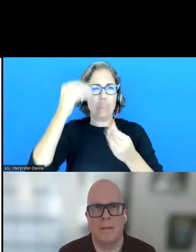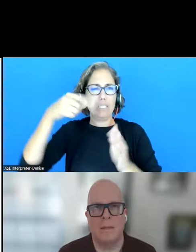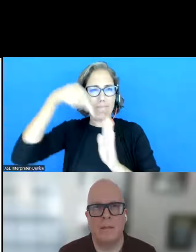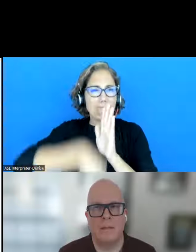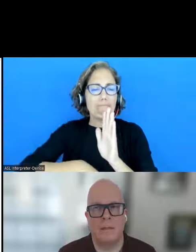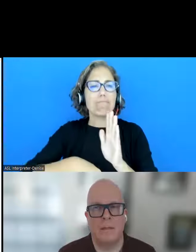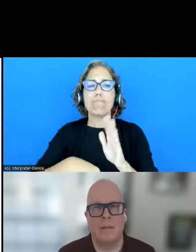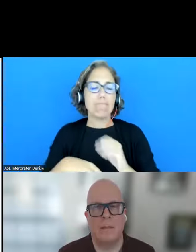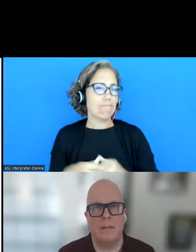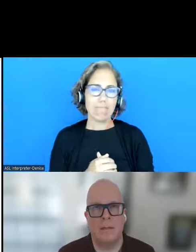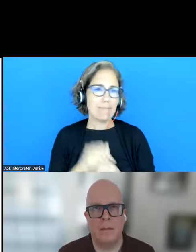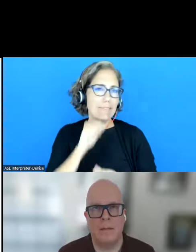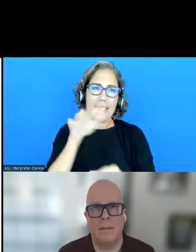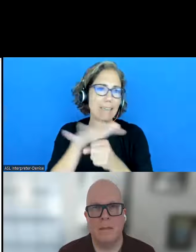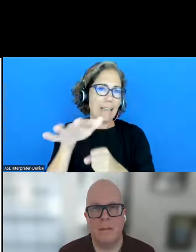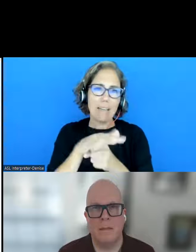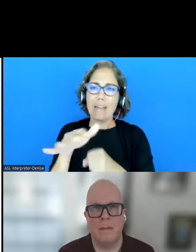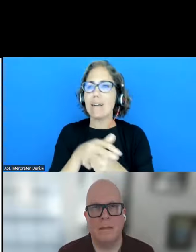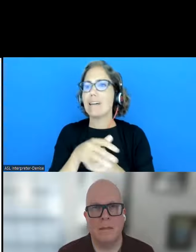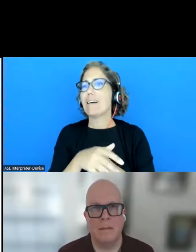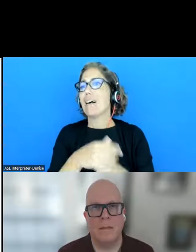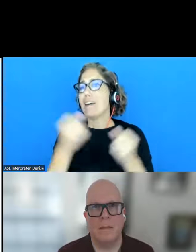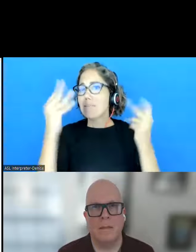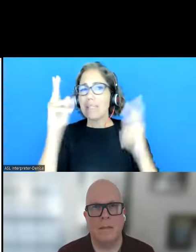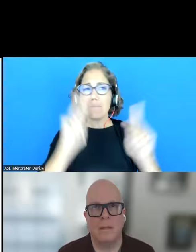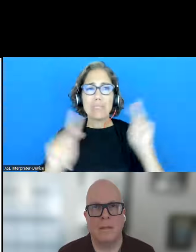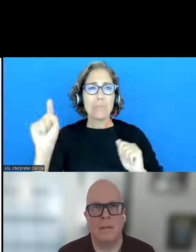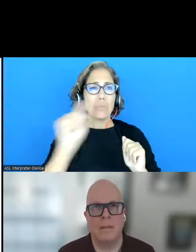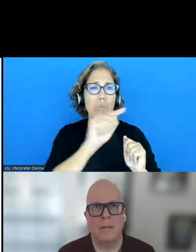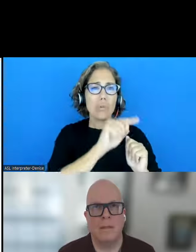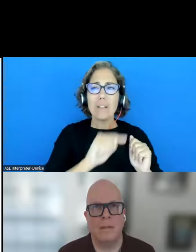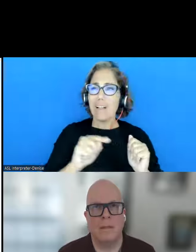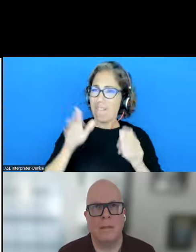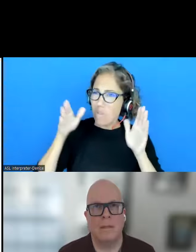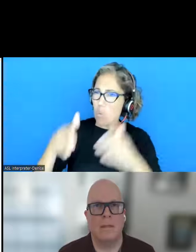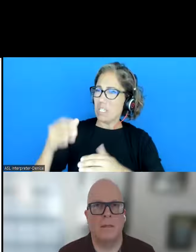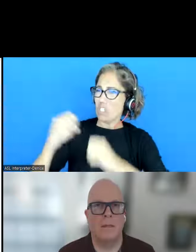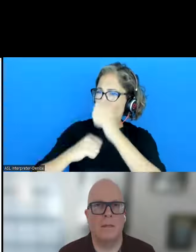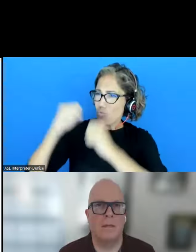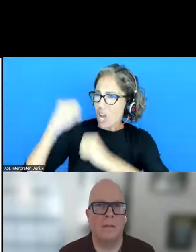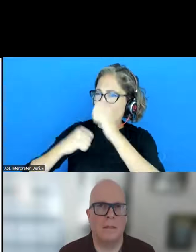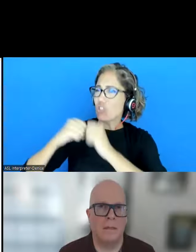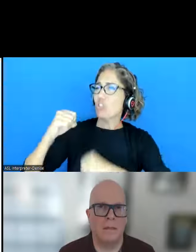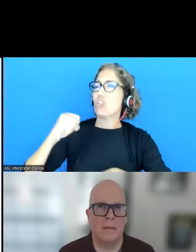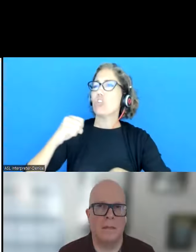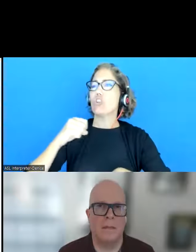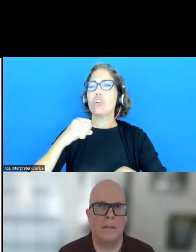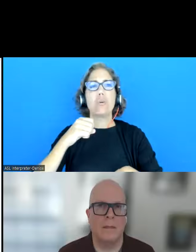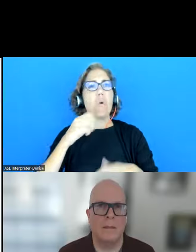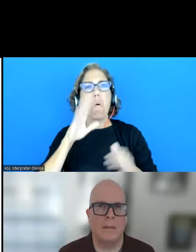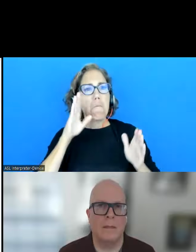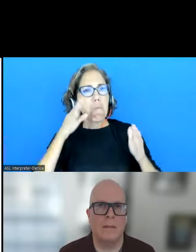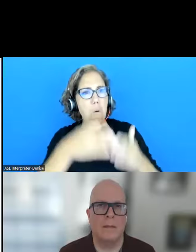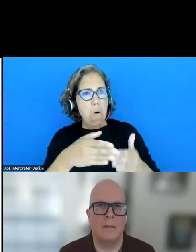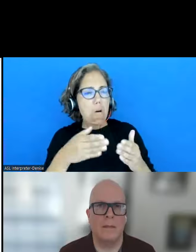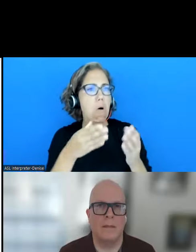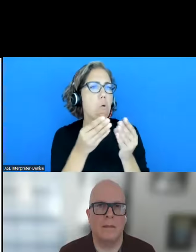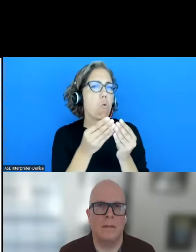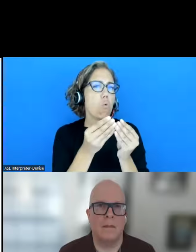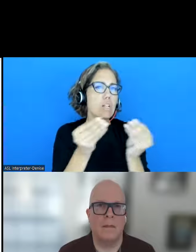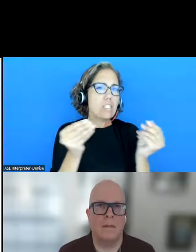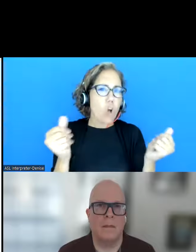digital accessibility. Everyone is so focused on structure, everyone is so focused on